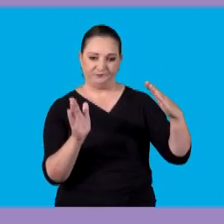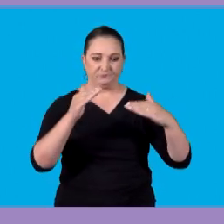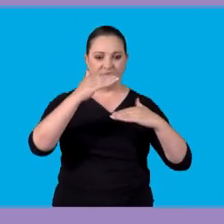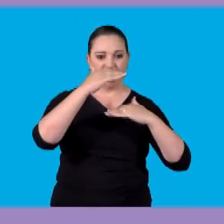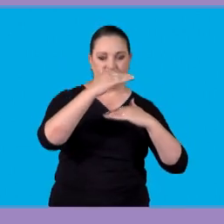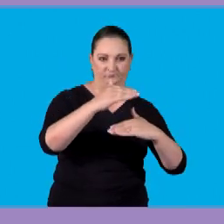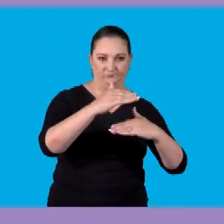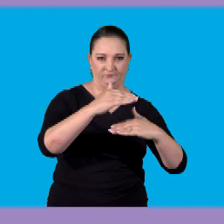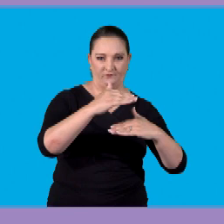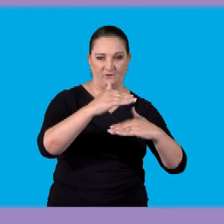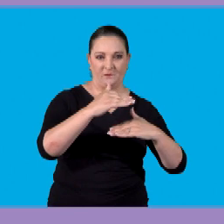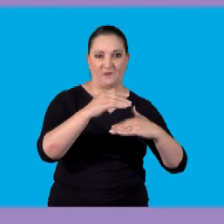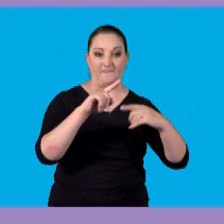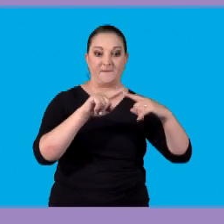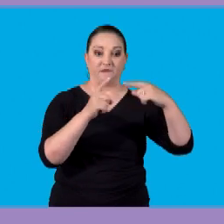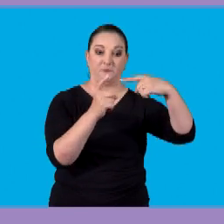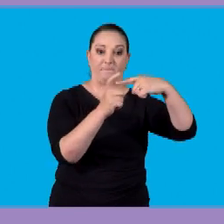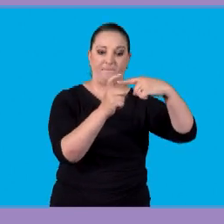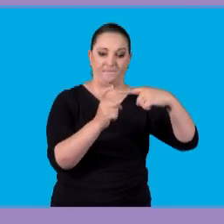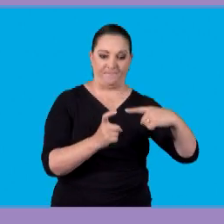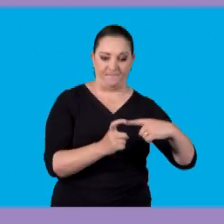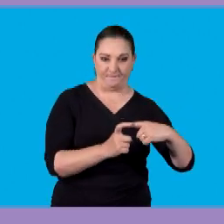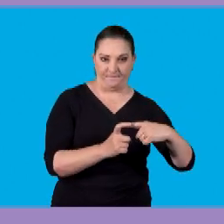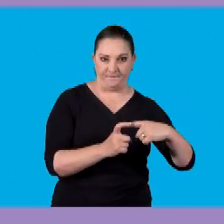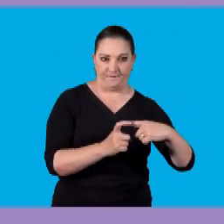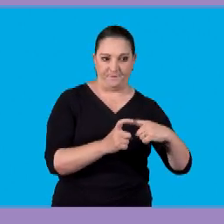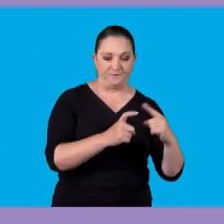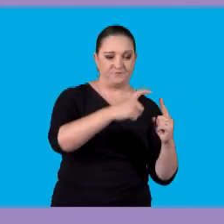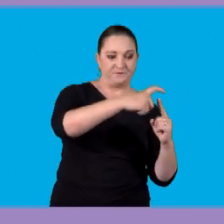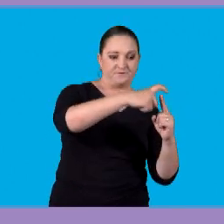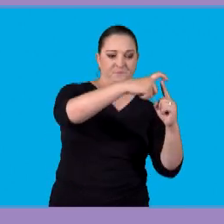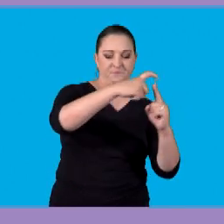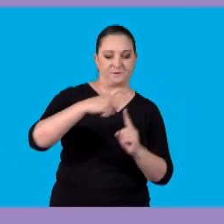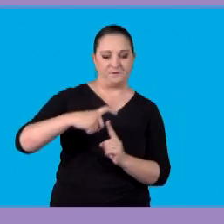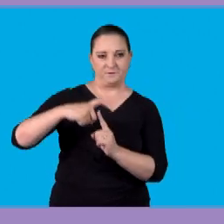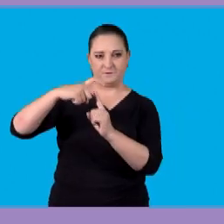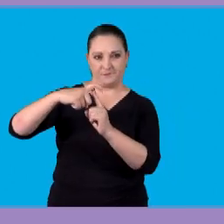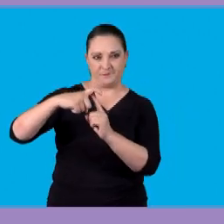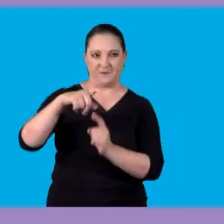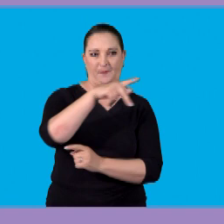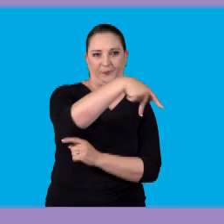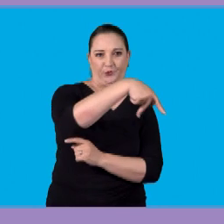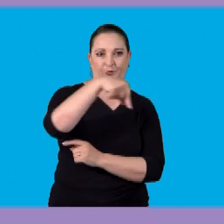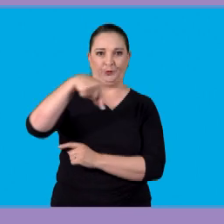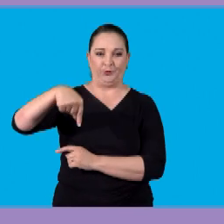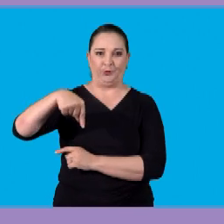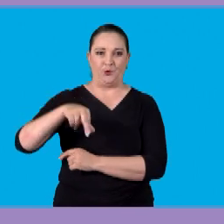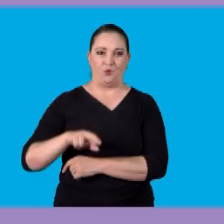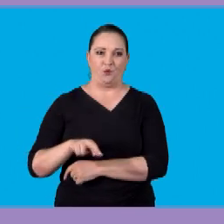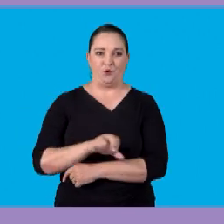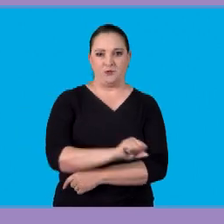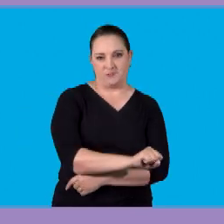the first thing we can think of is the parallel sides. So let's label our parallelogram here